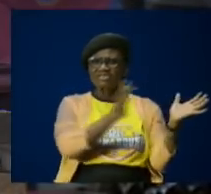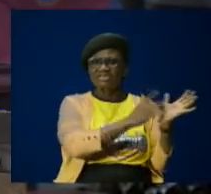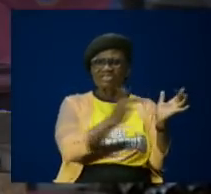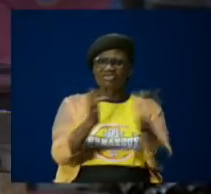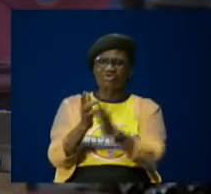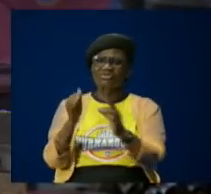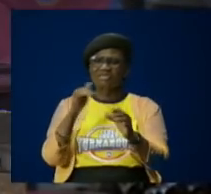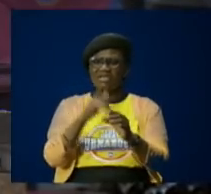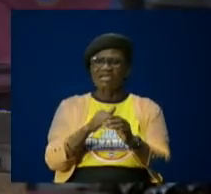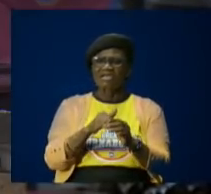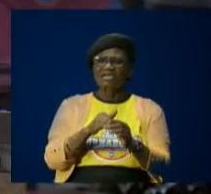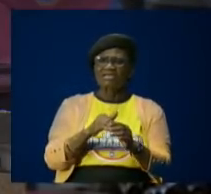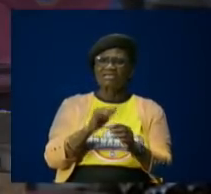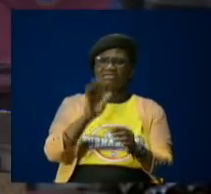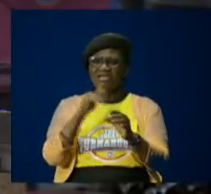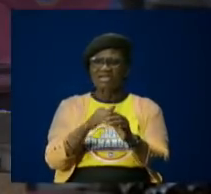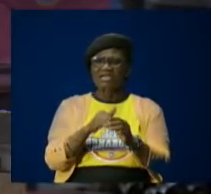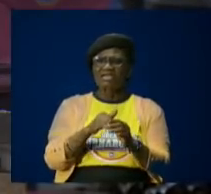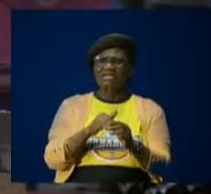the boat